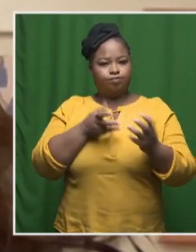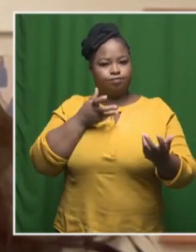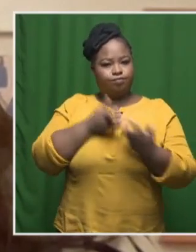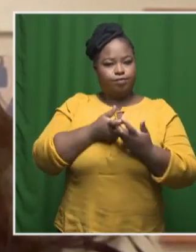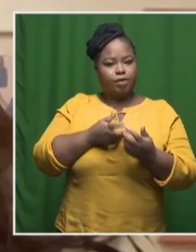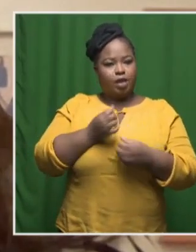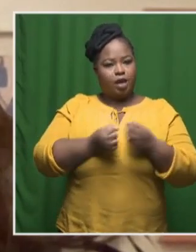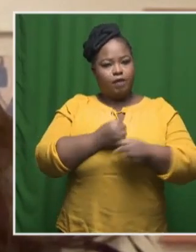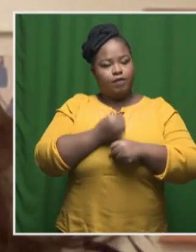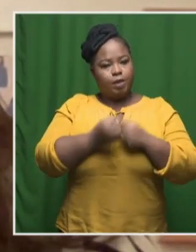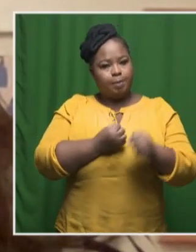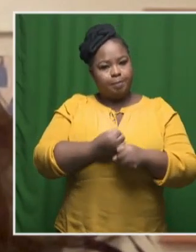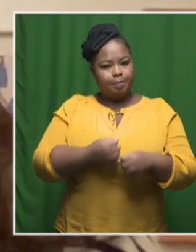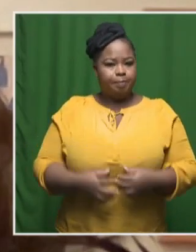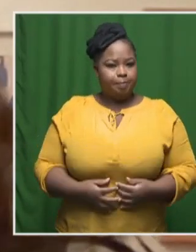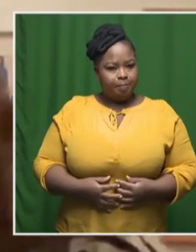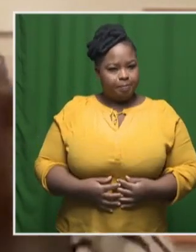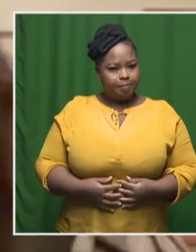each year.